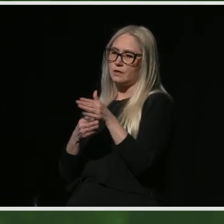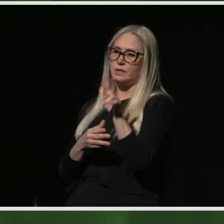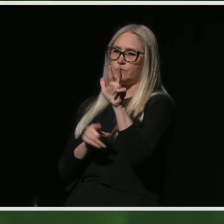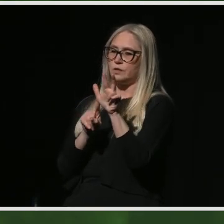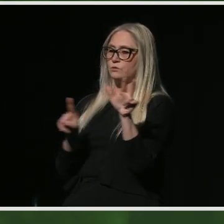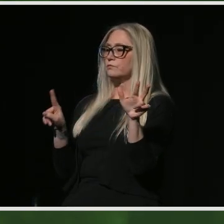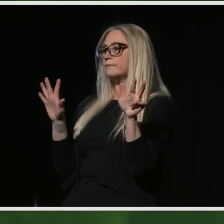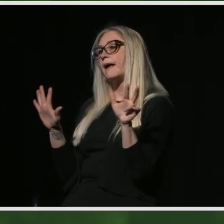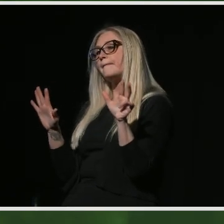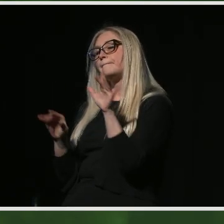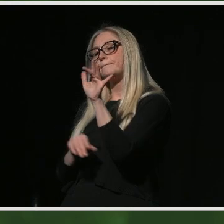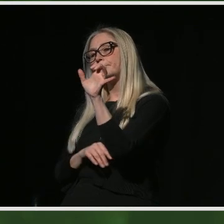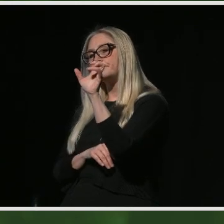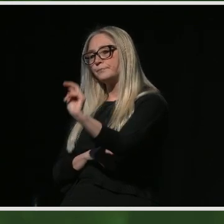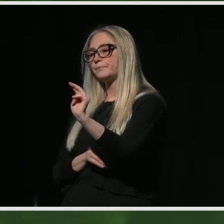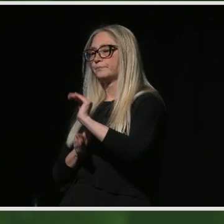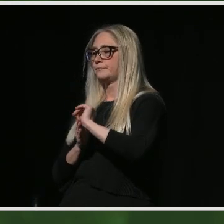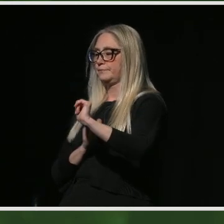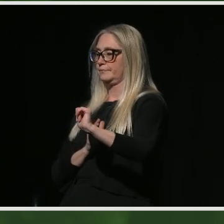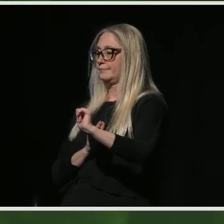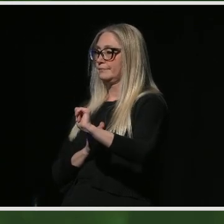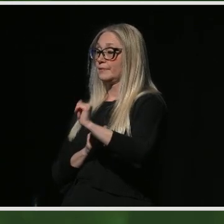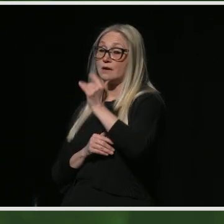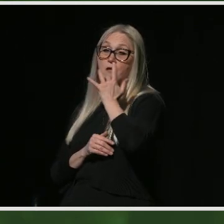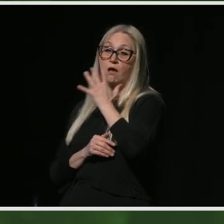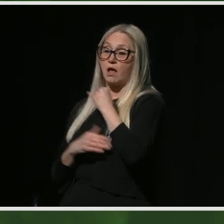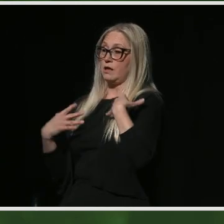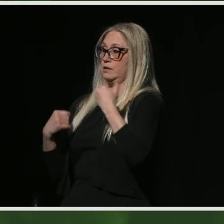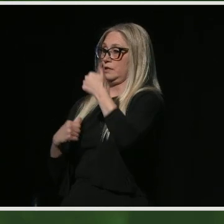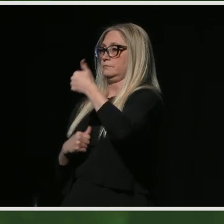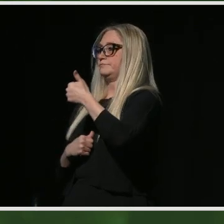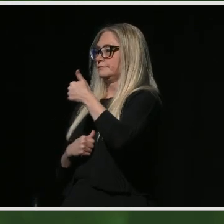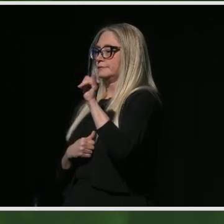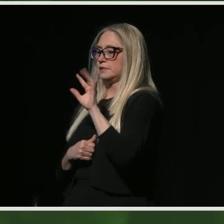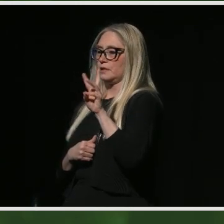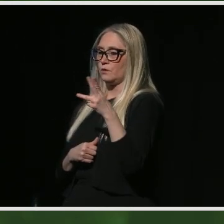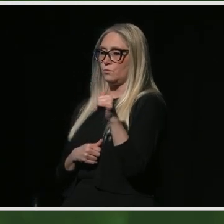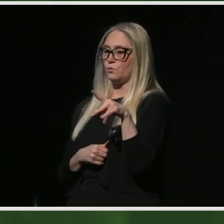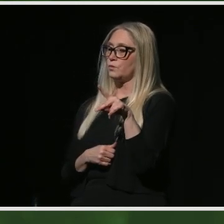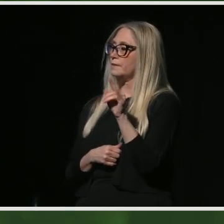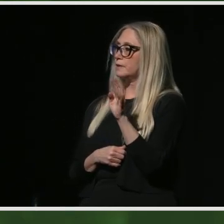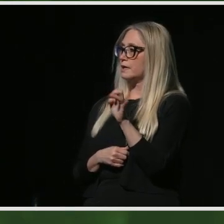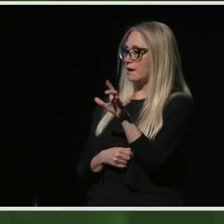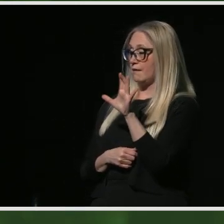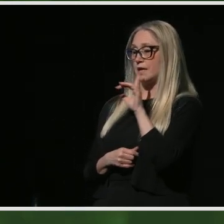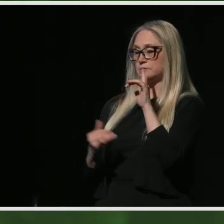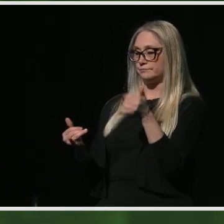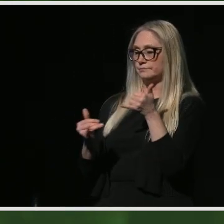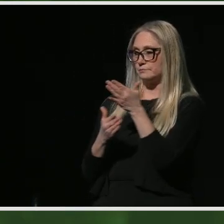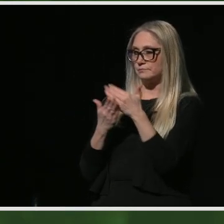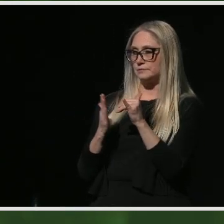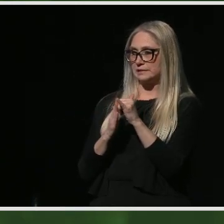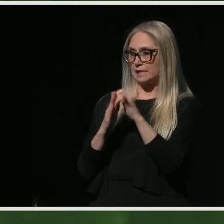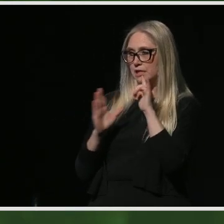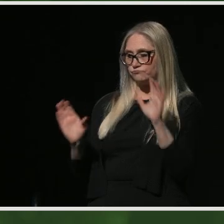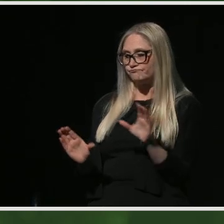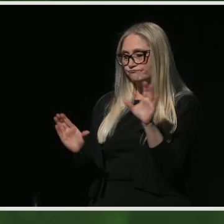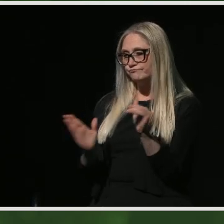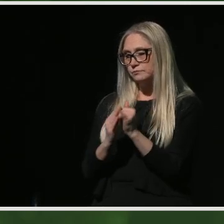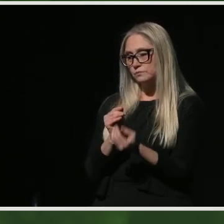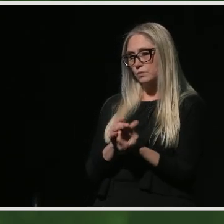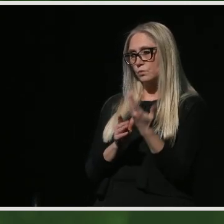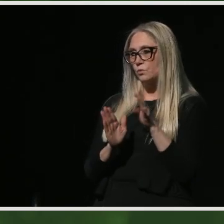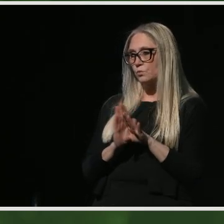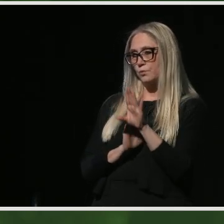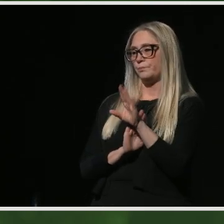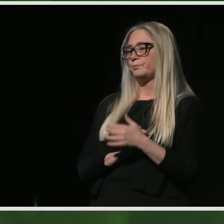billion. Flavored and healthier whipped creams like Whipnotic is currently the sector of the market that's driving the growth. With